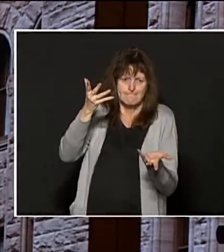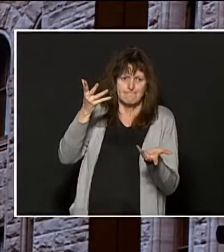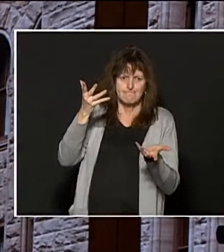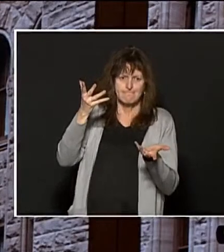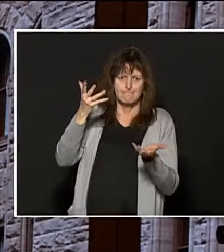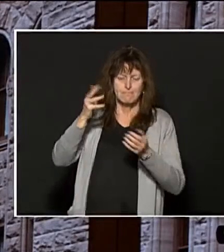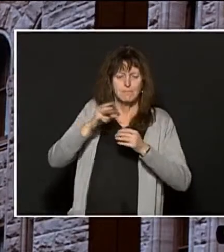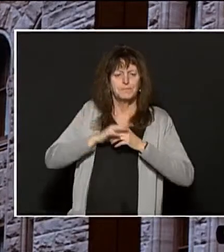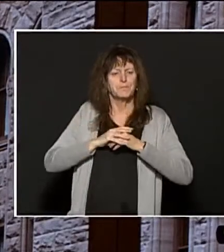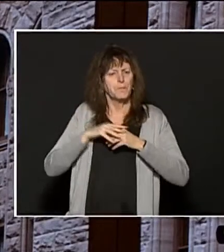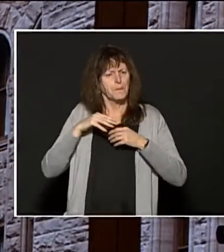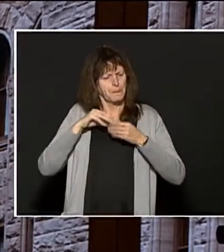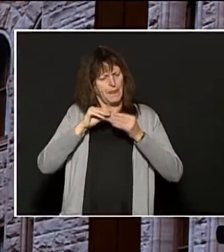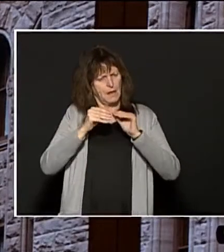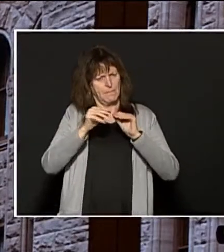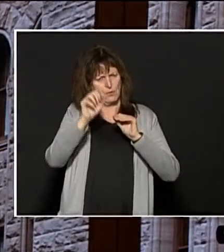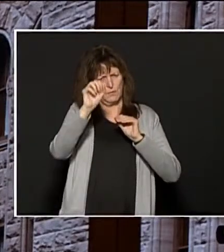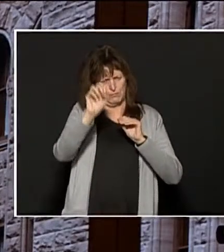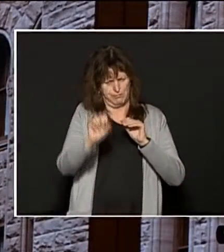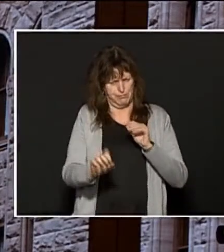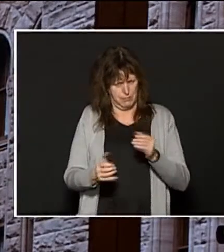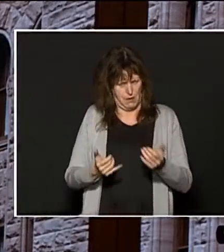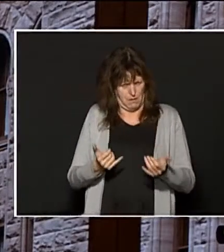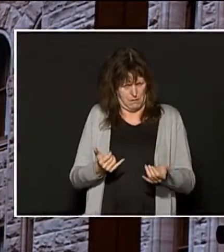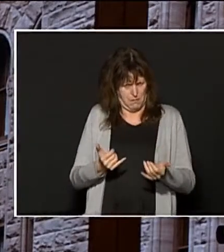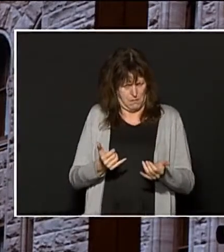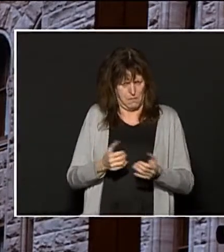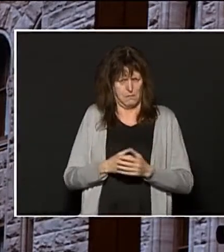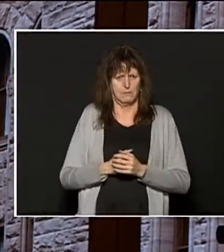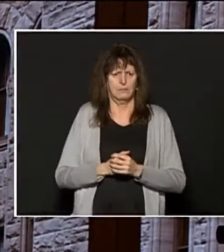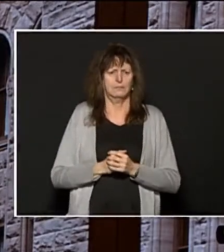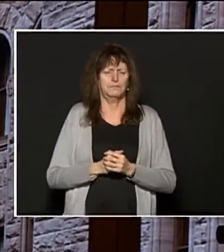Since we last reported, we have had